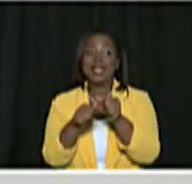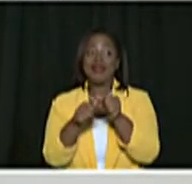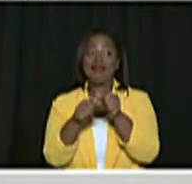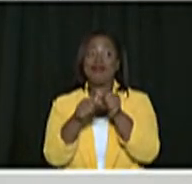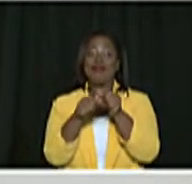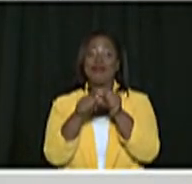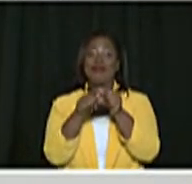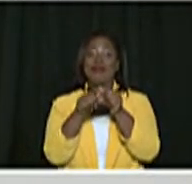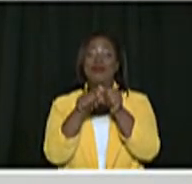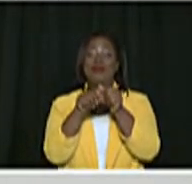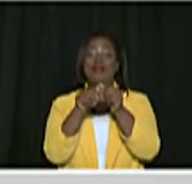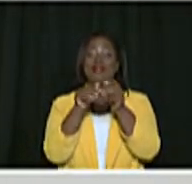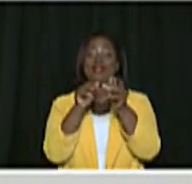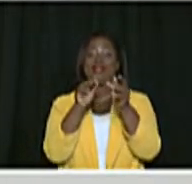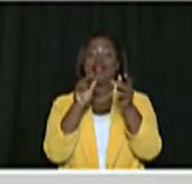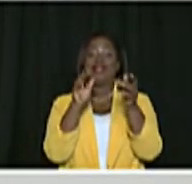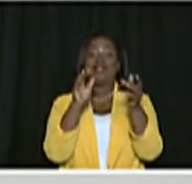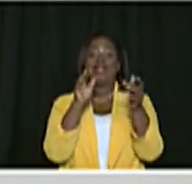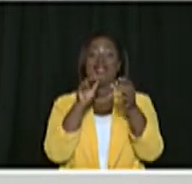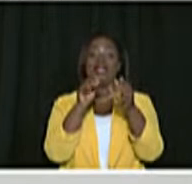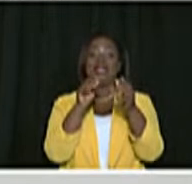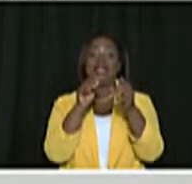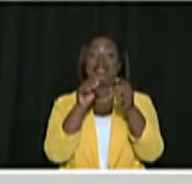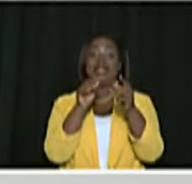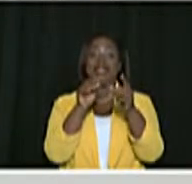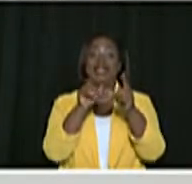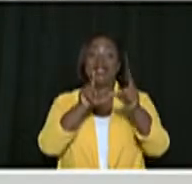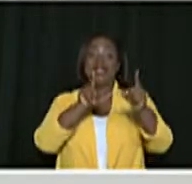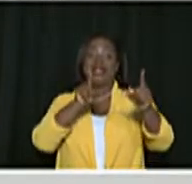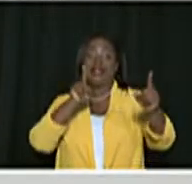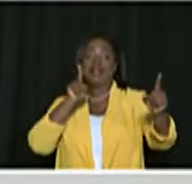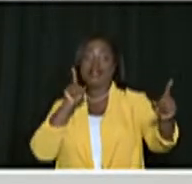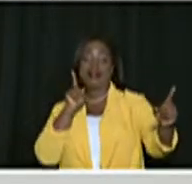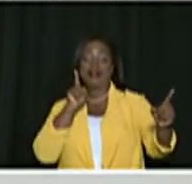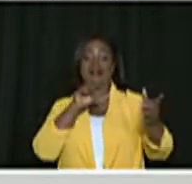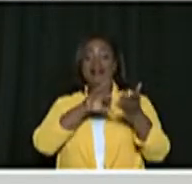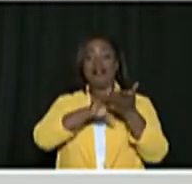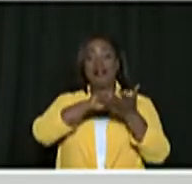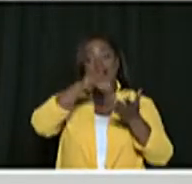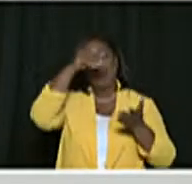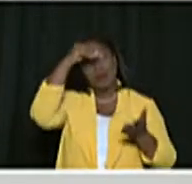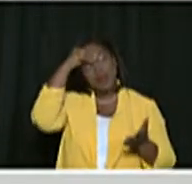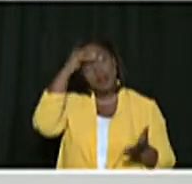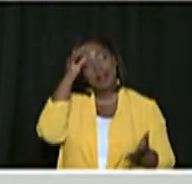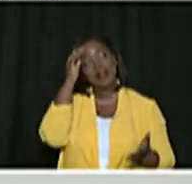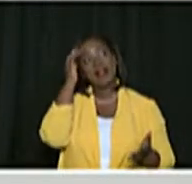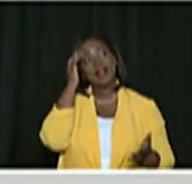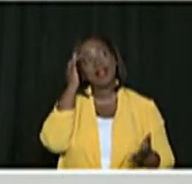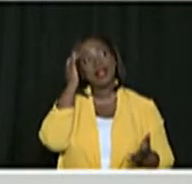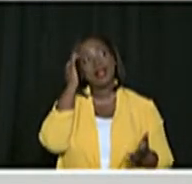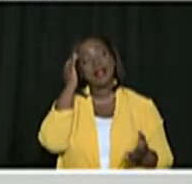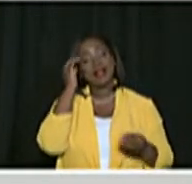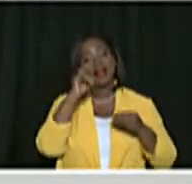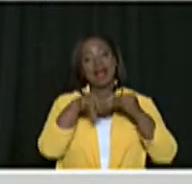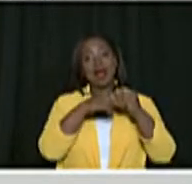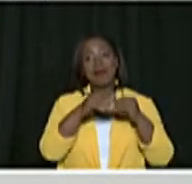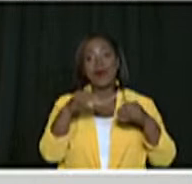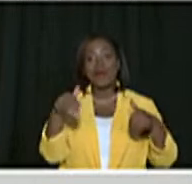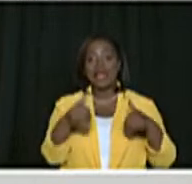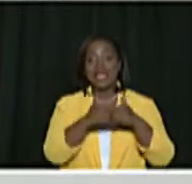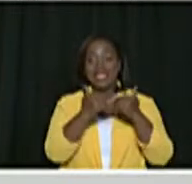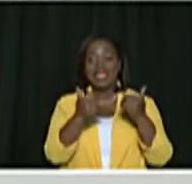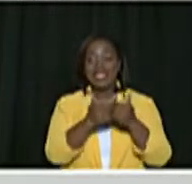experience that we would have witnessed, notwithstanding the challenges across the country, whether in terms of